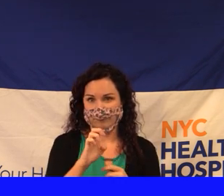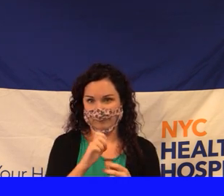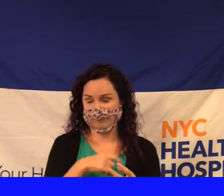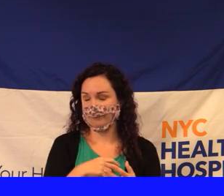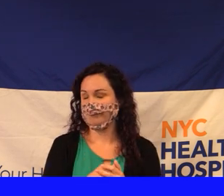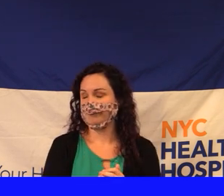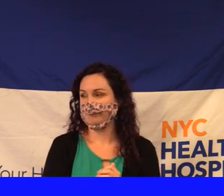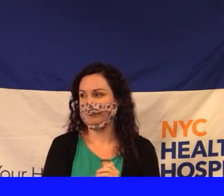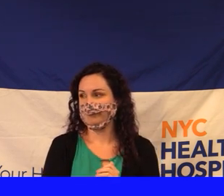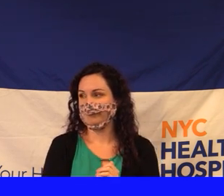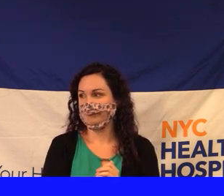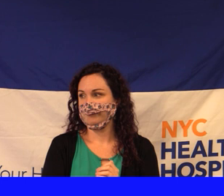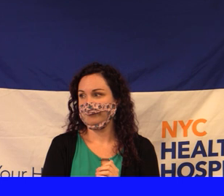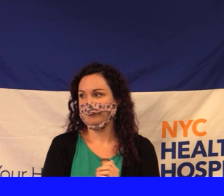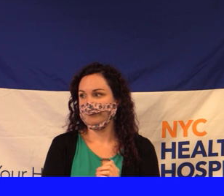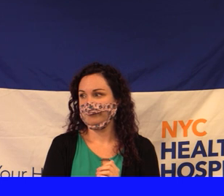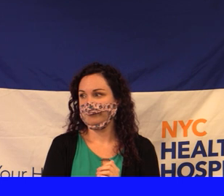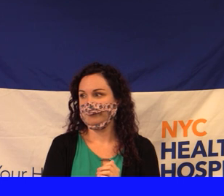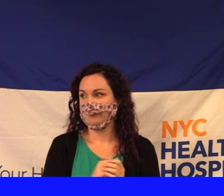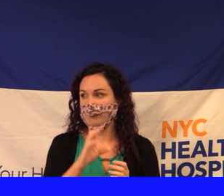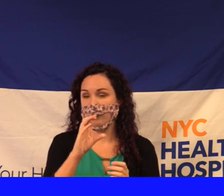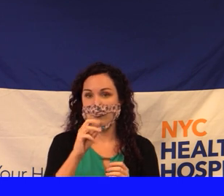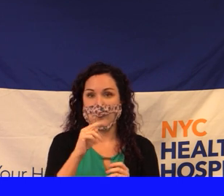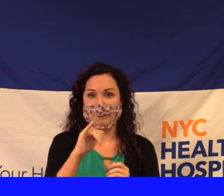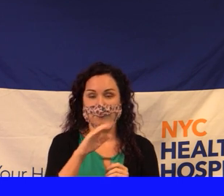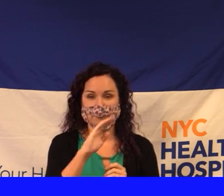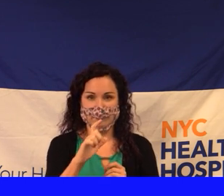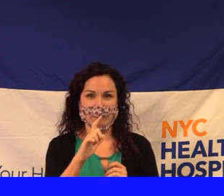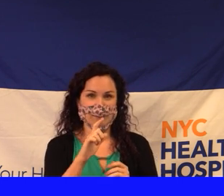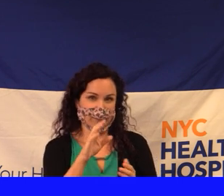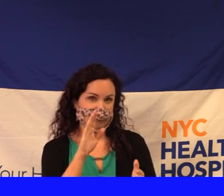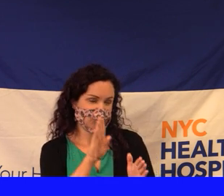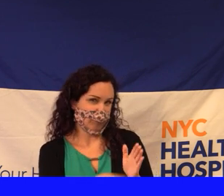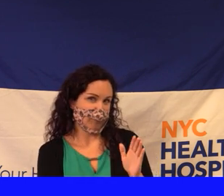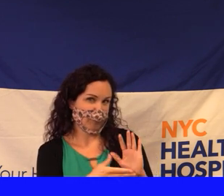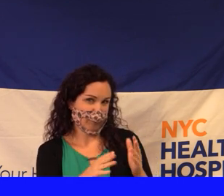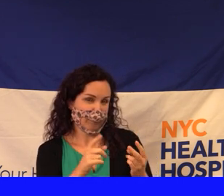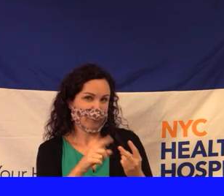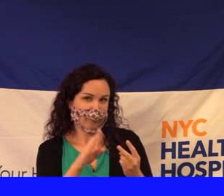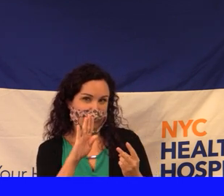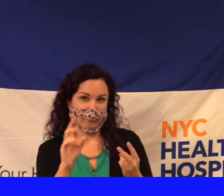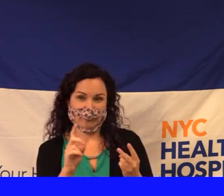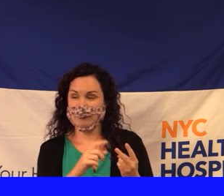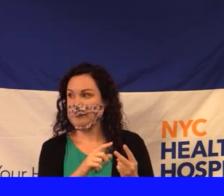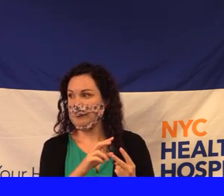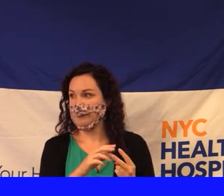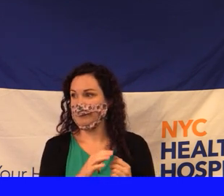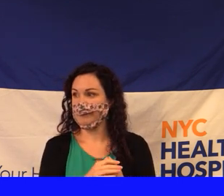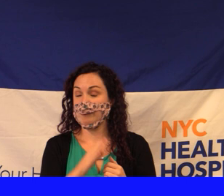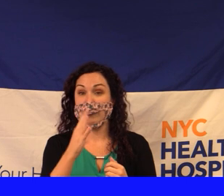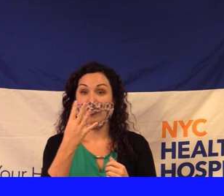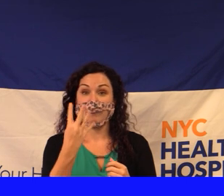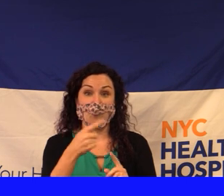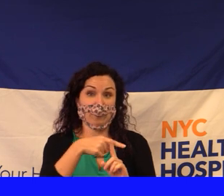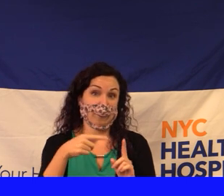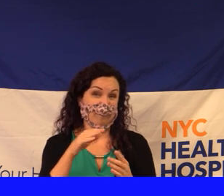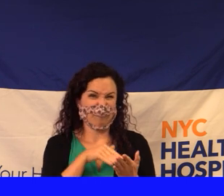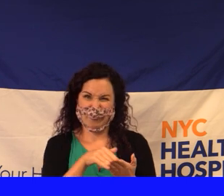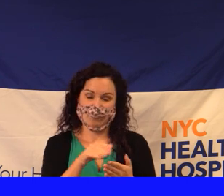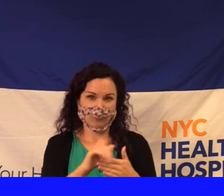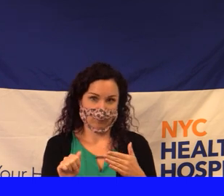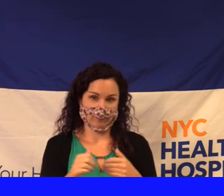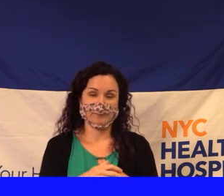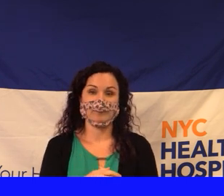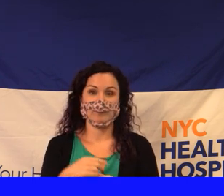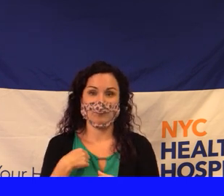Going through the proposal, Omnicell is less expensive over the proposed 10-year agreement by $4.5 million. And